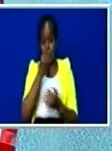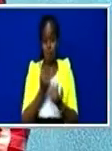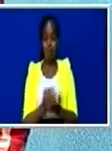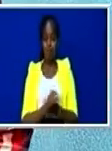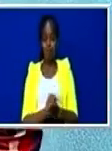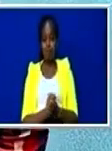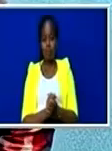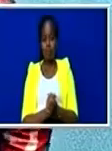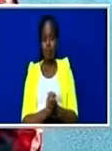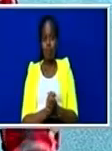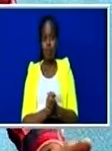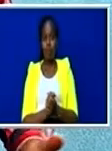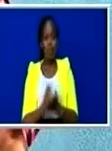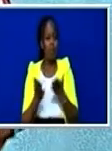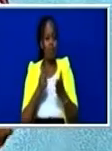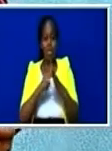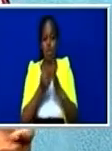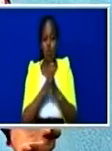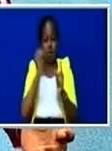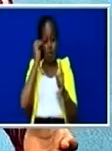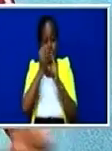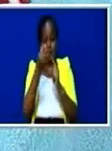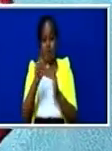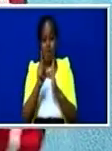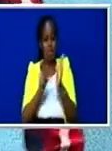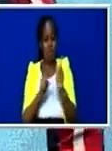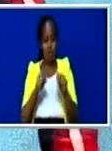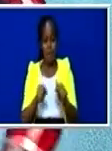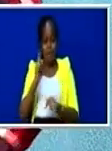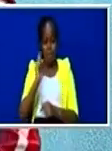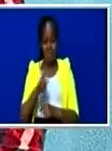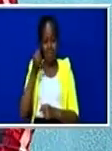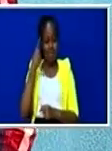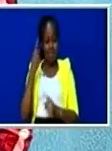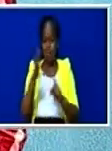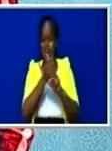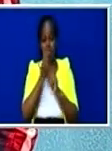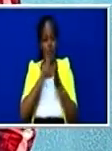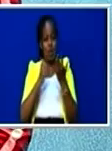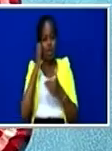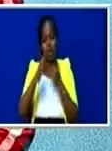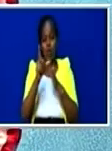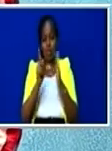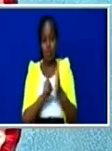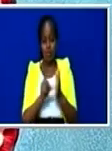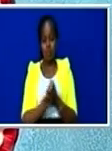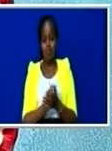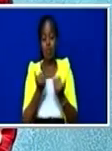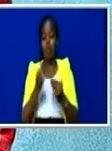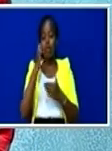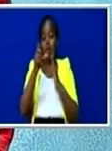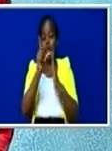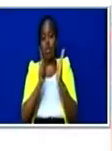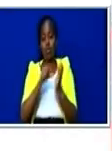Yes. Exactly. So maybe if we start with the objectives, what should I be able to achieve by the end of this So lesson? by the end of the lesson,